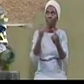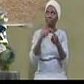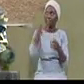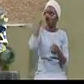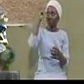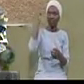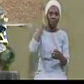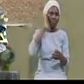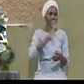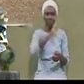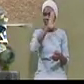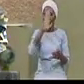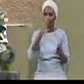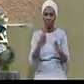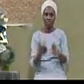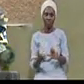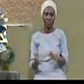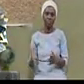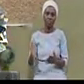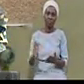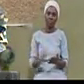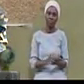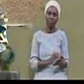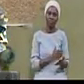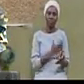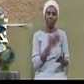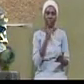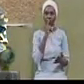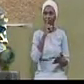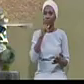never die. The